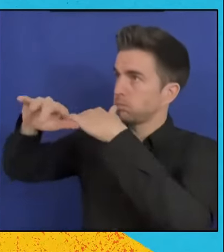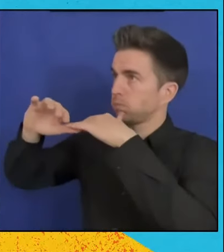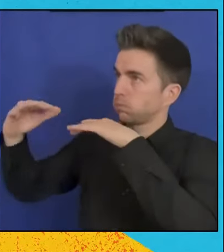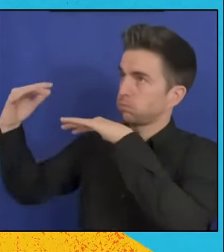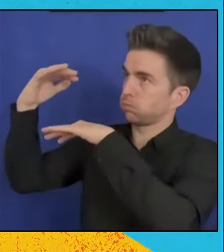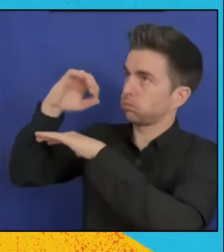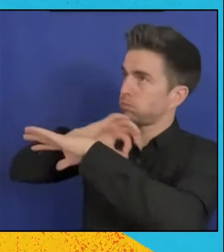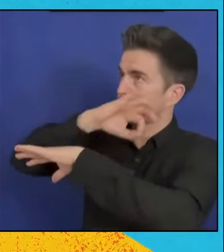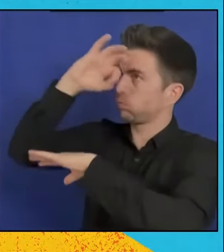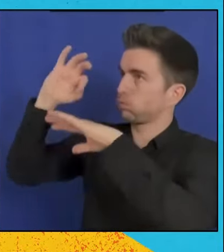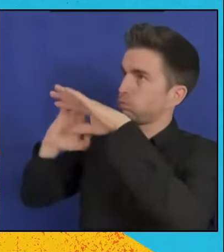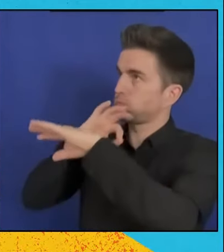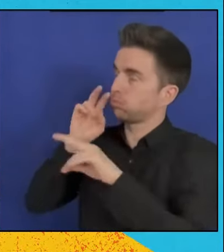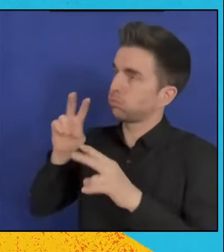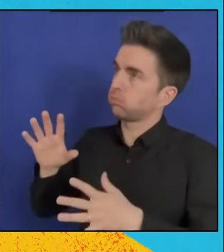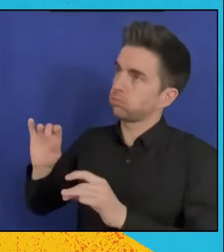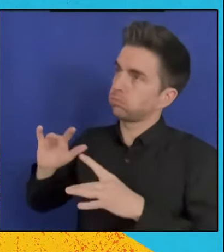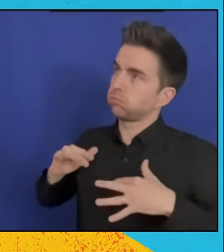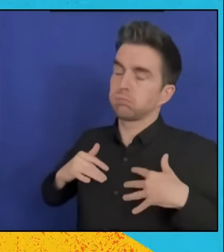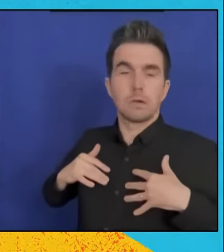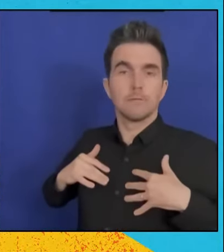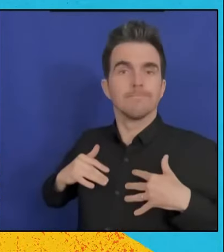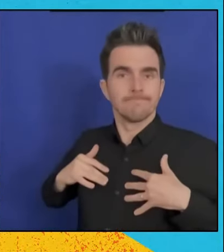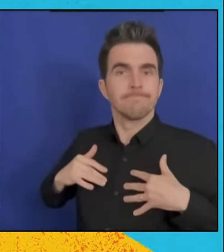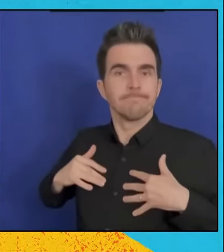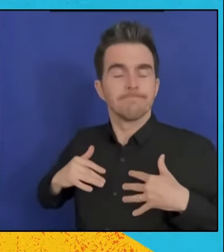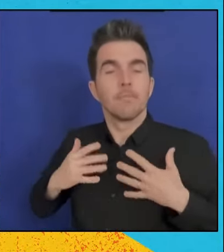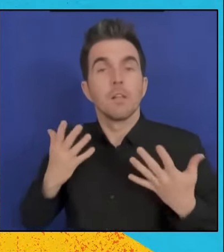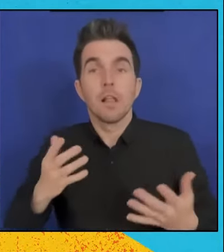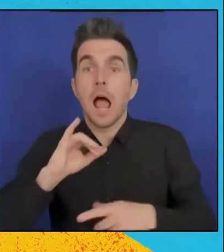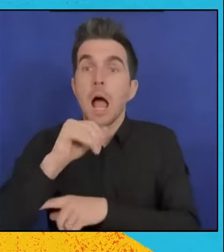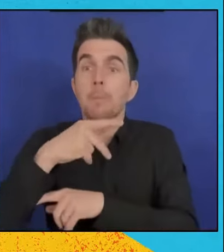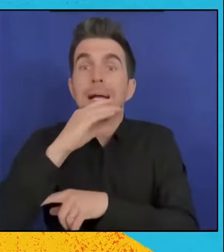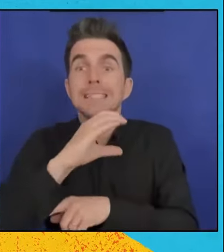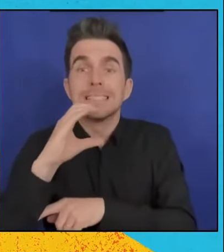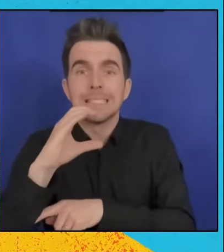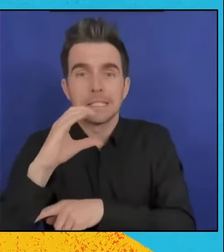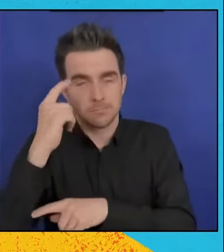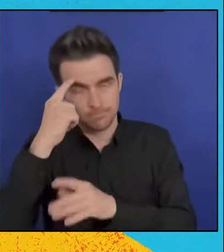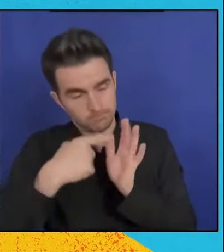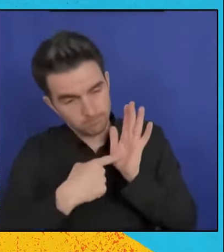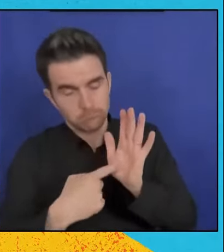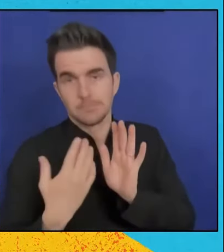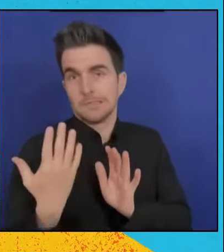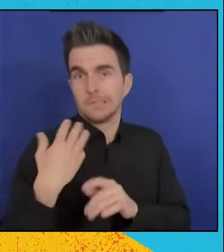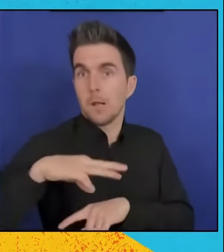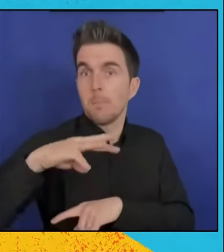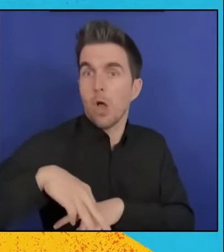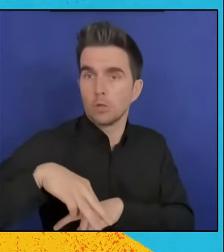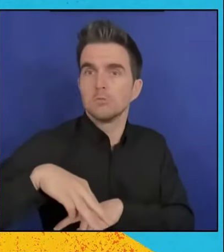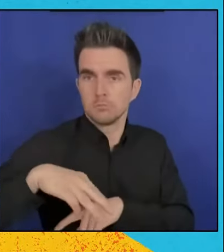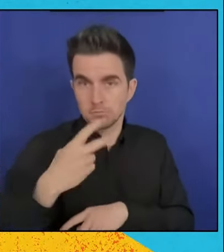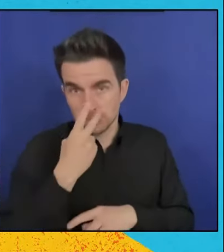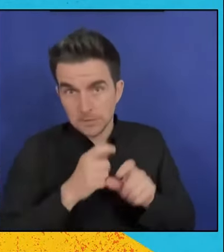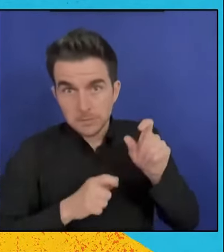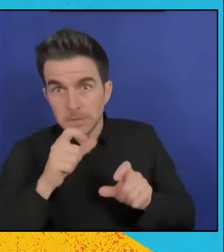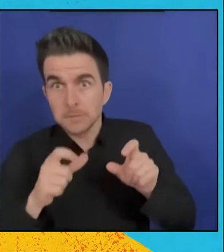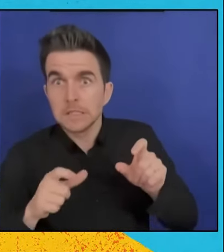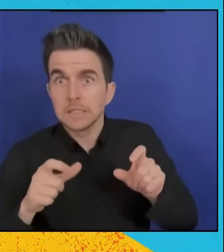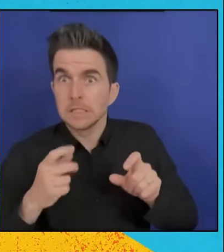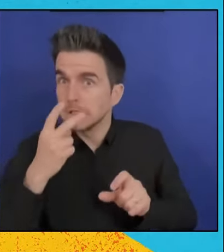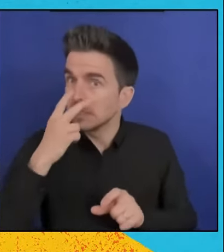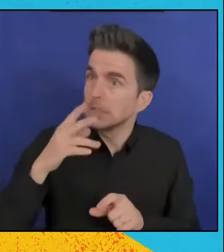to unprecedented changes in Earth's climate within recent human history, which is signaling a final